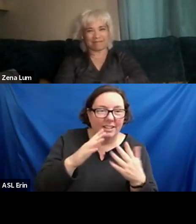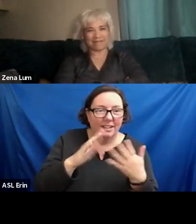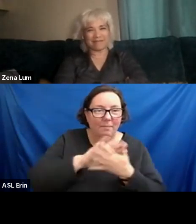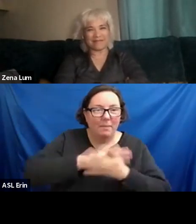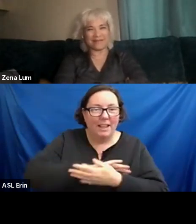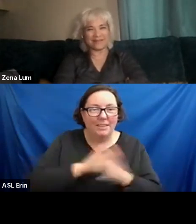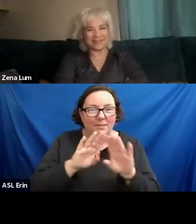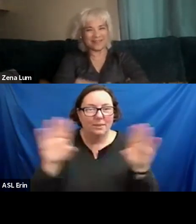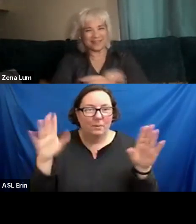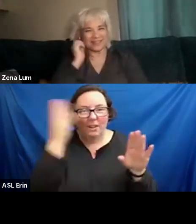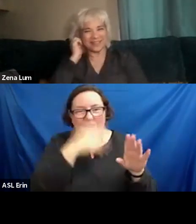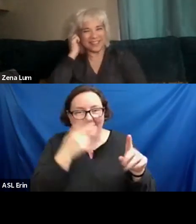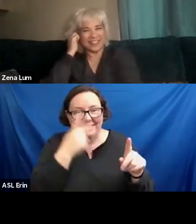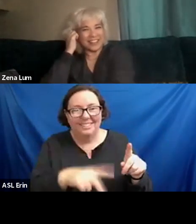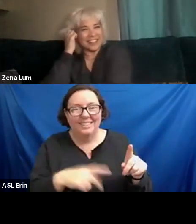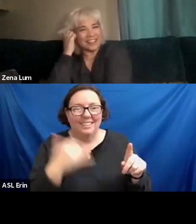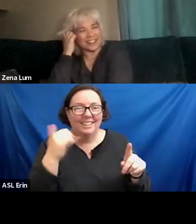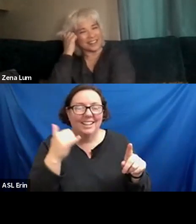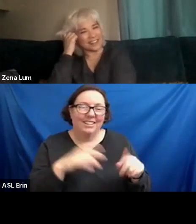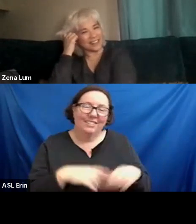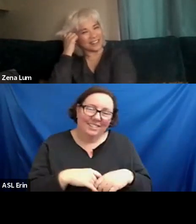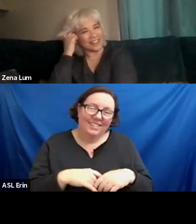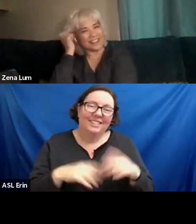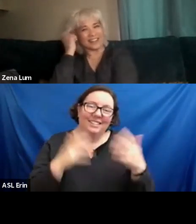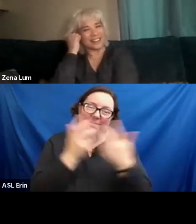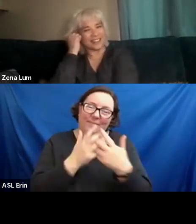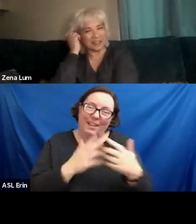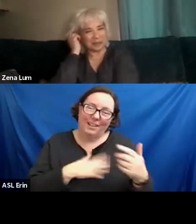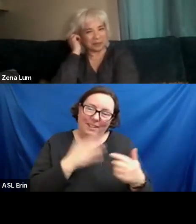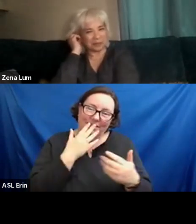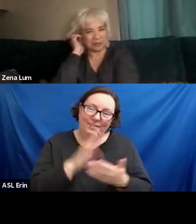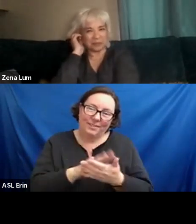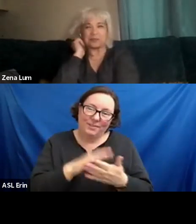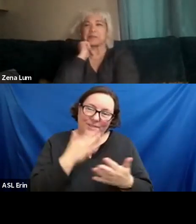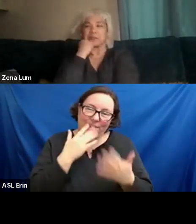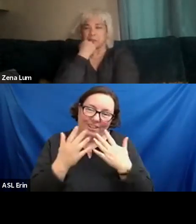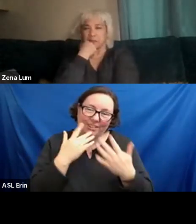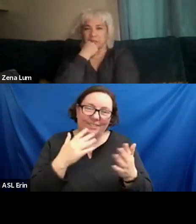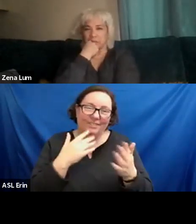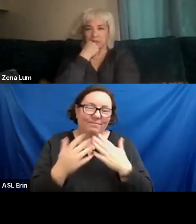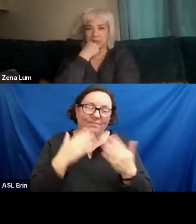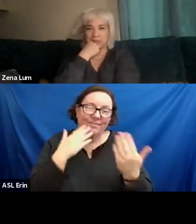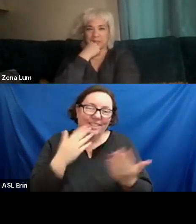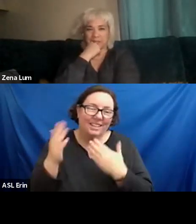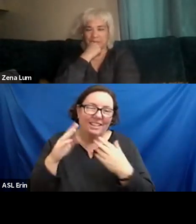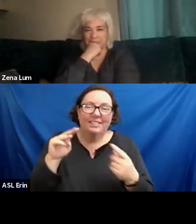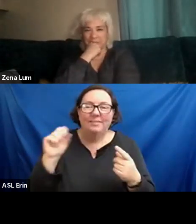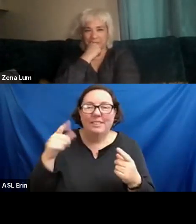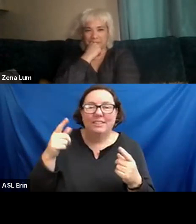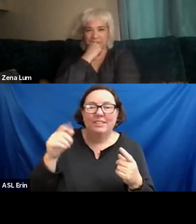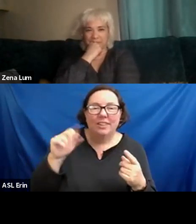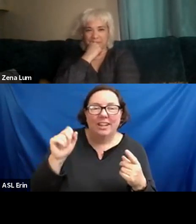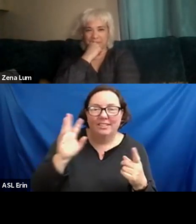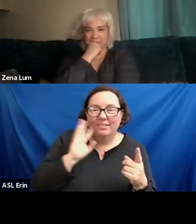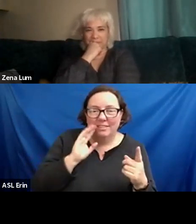at the Curly School. Sorry, it matches my school colors. Yeah. Thank you. So I have been